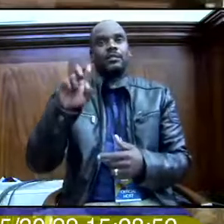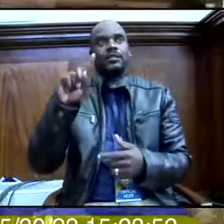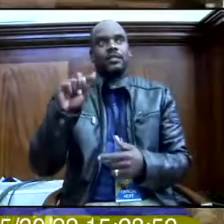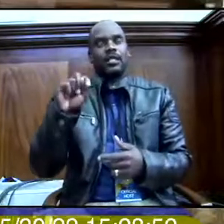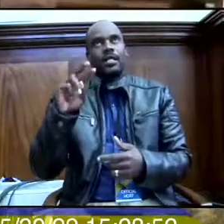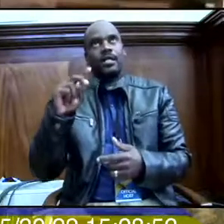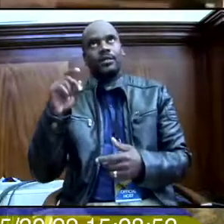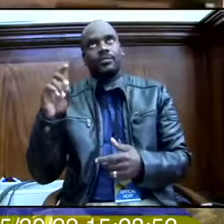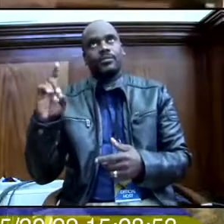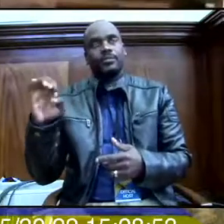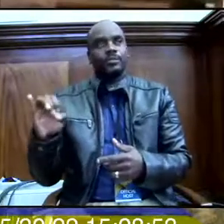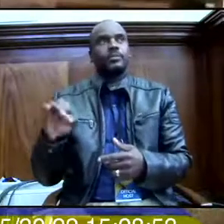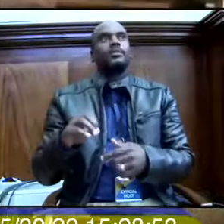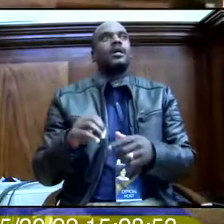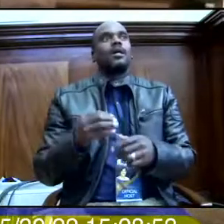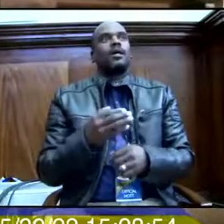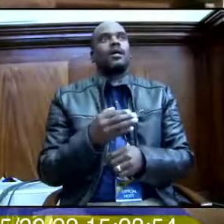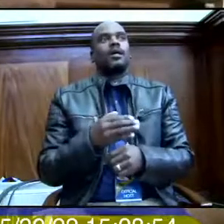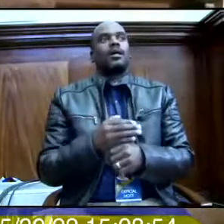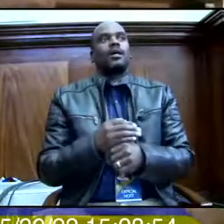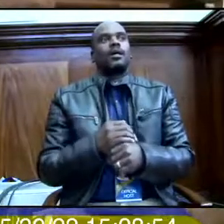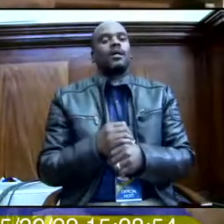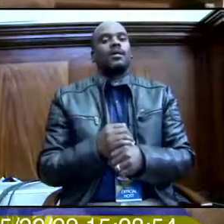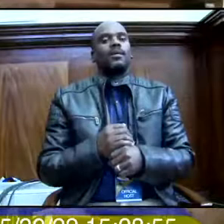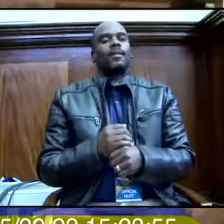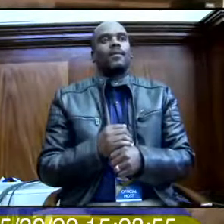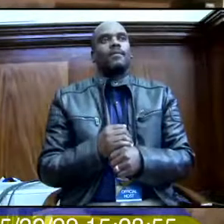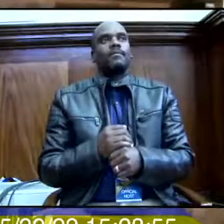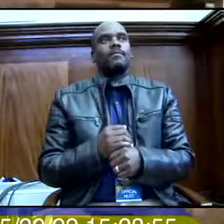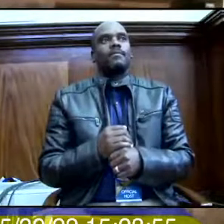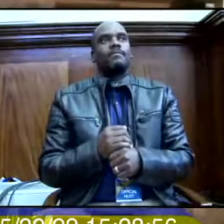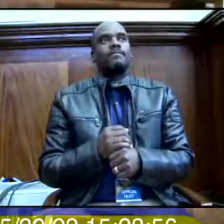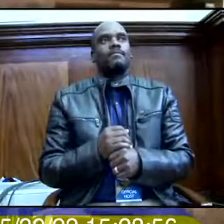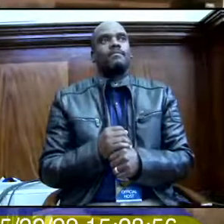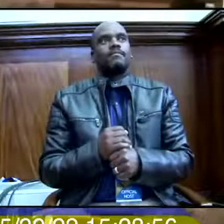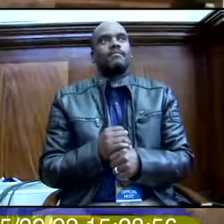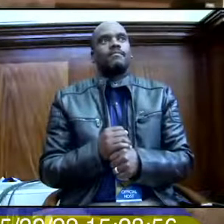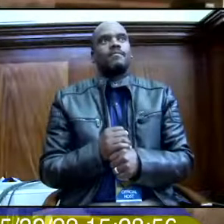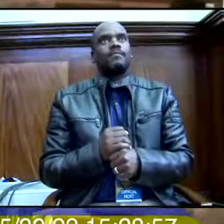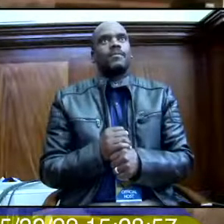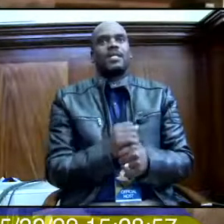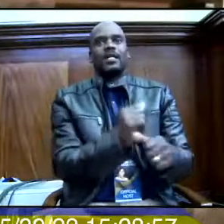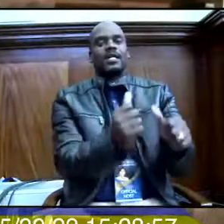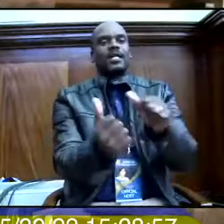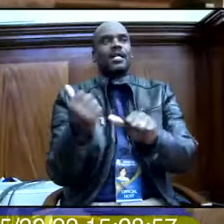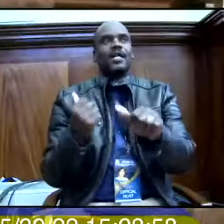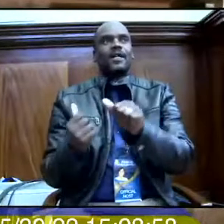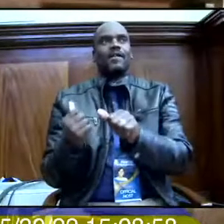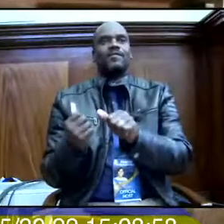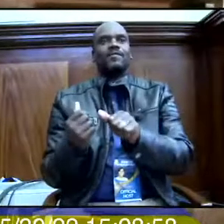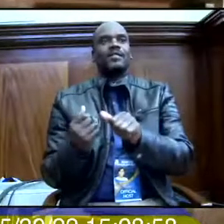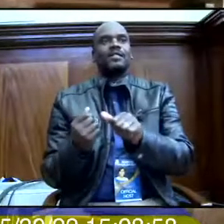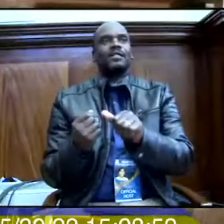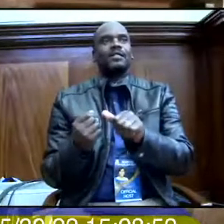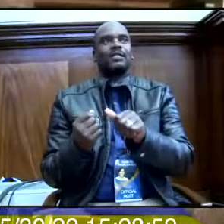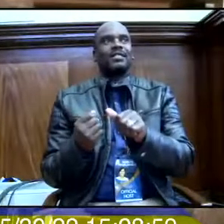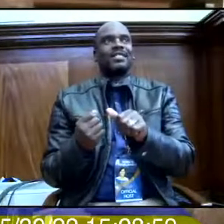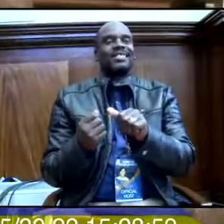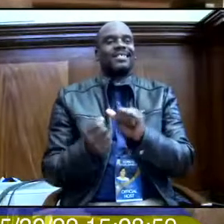and environmental risk restoration reverses the deliberating